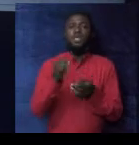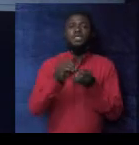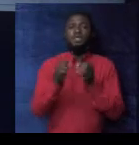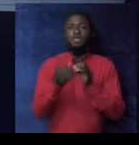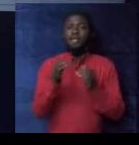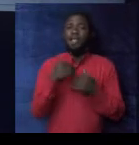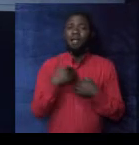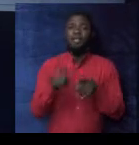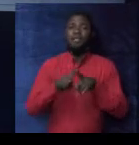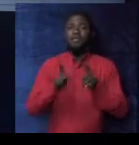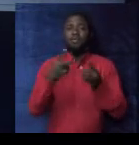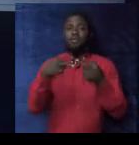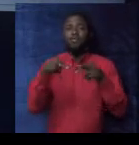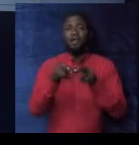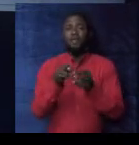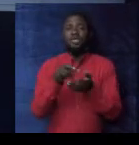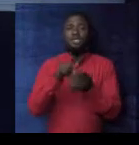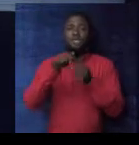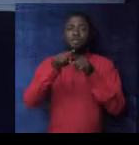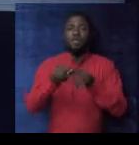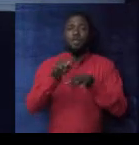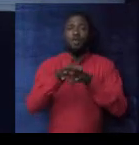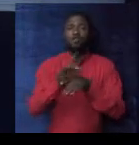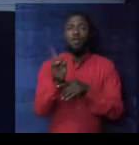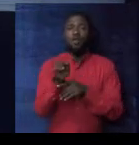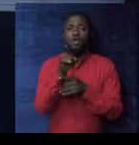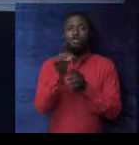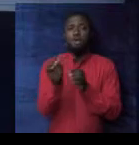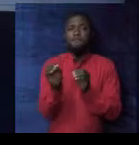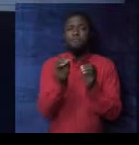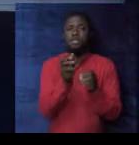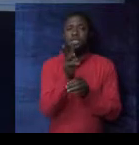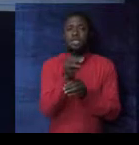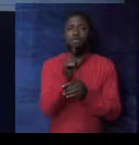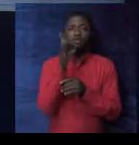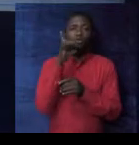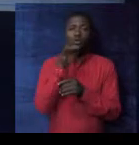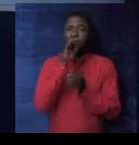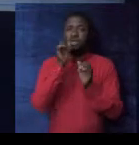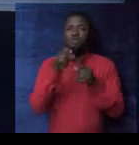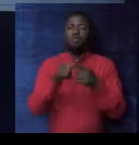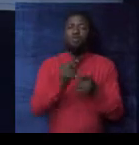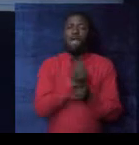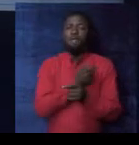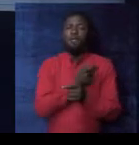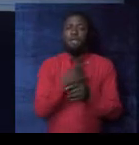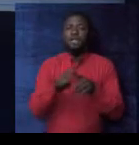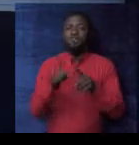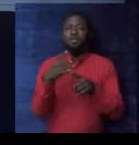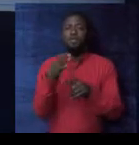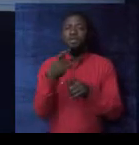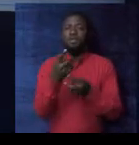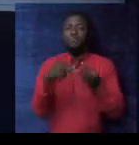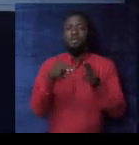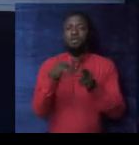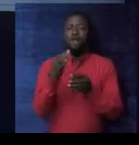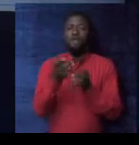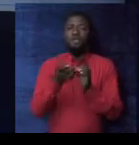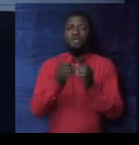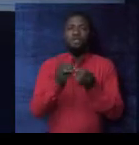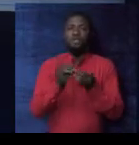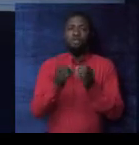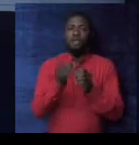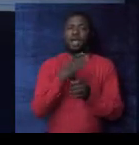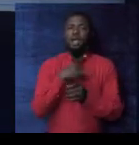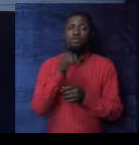can already see that digits have different values depending on where you put them. Okay, so you should be able to appreciate the difference in the value of